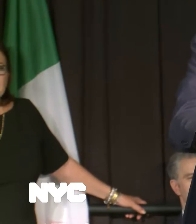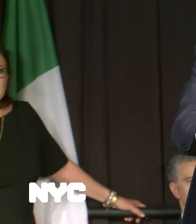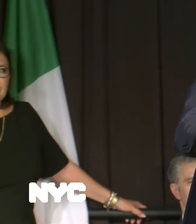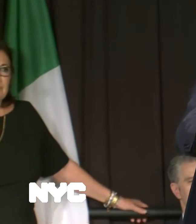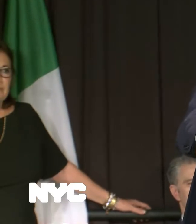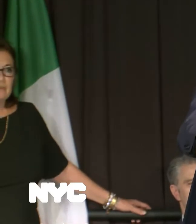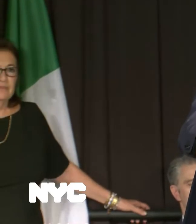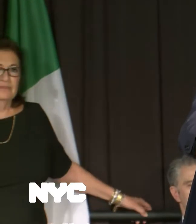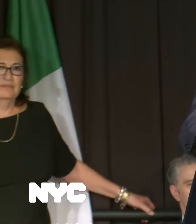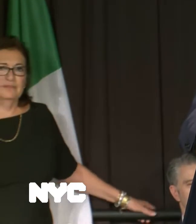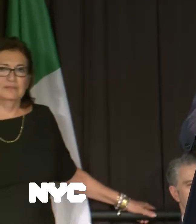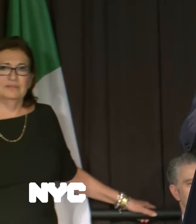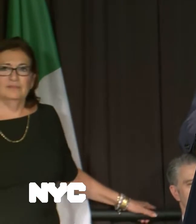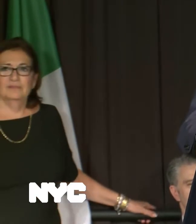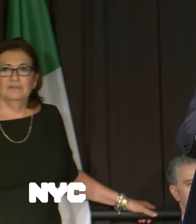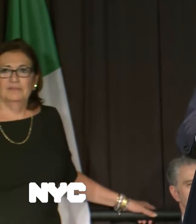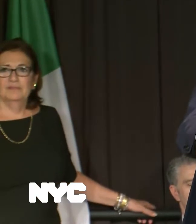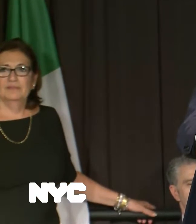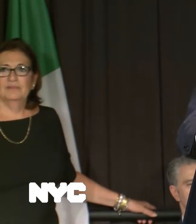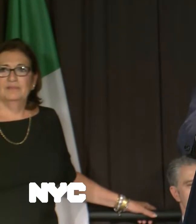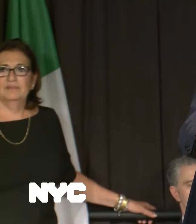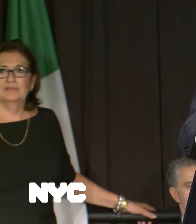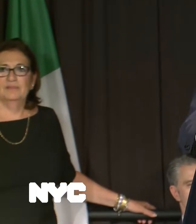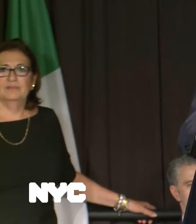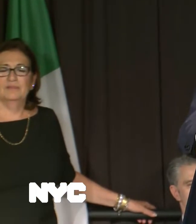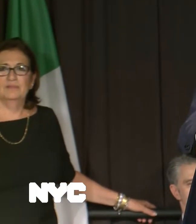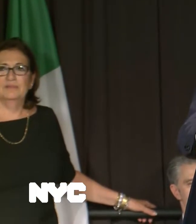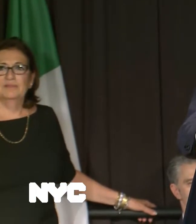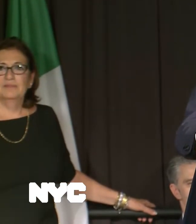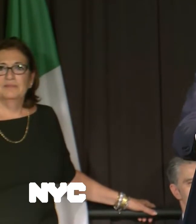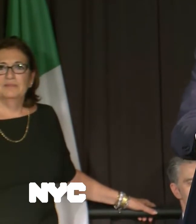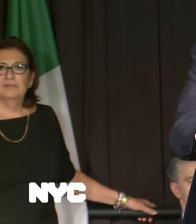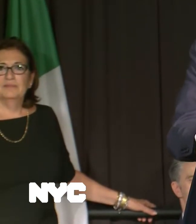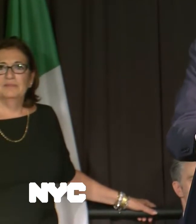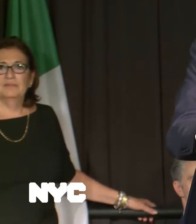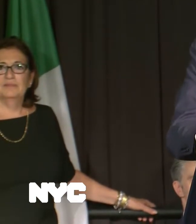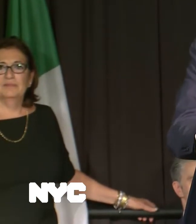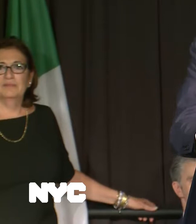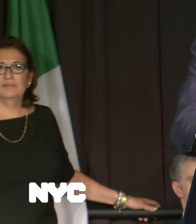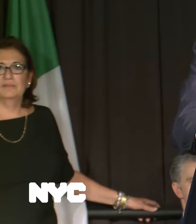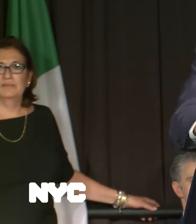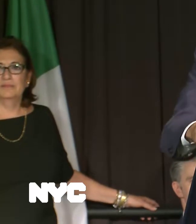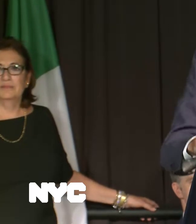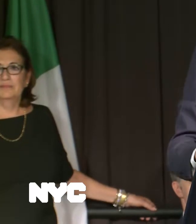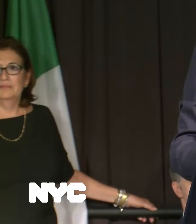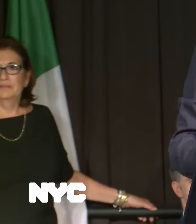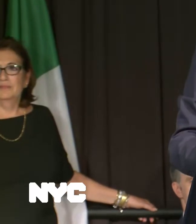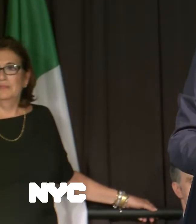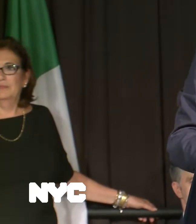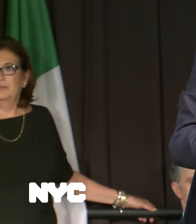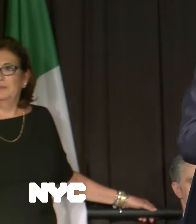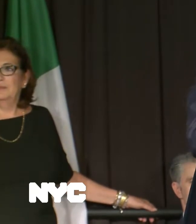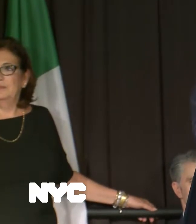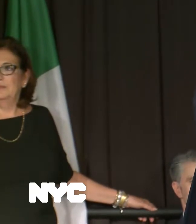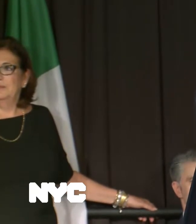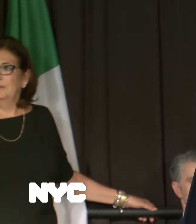mayor. Fiorello LaGuardia set the model for everyone else to follow, and we are so proud of that.